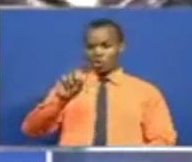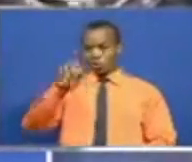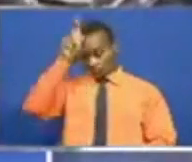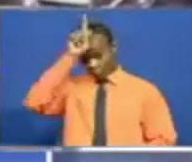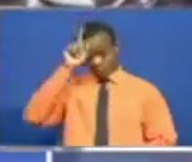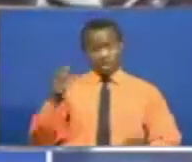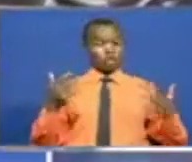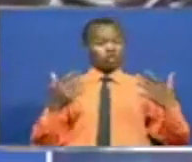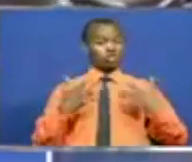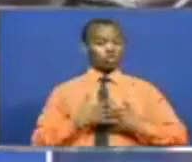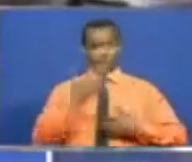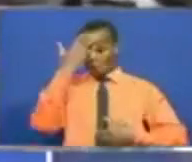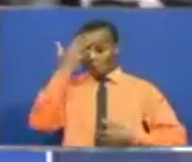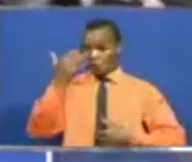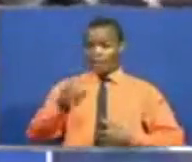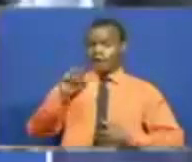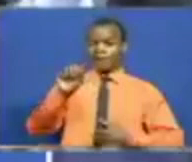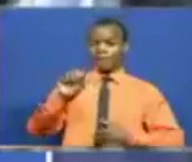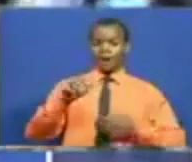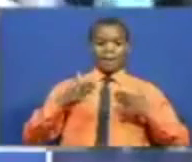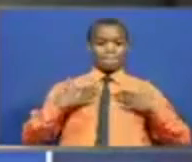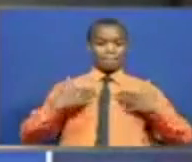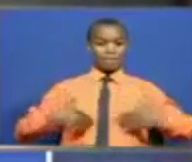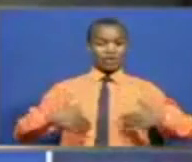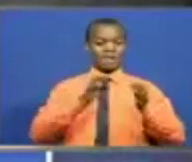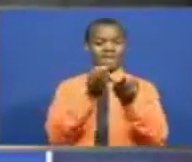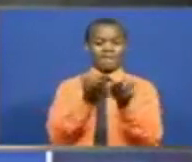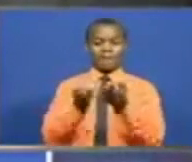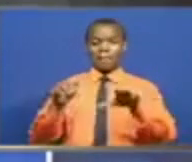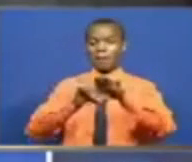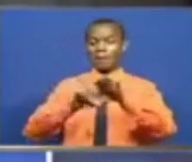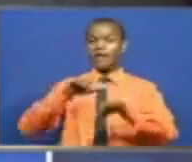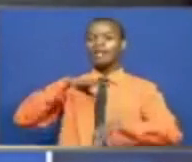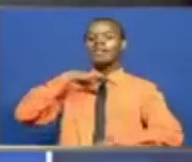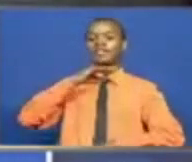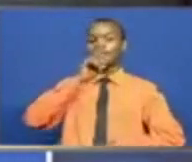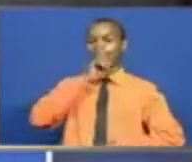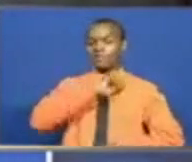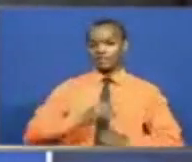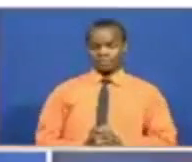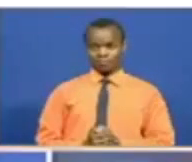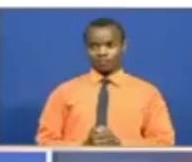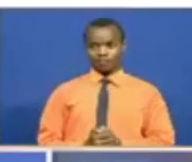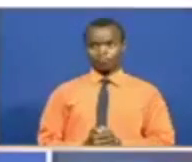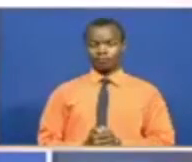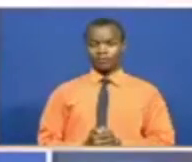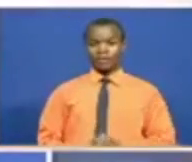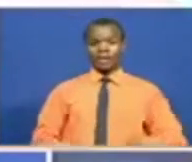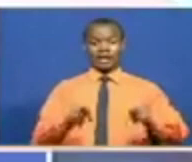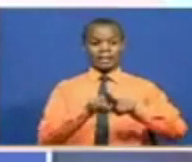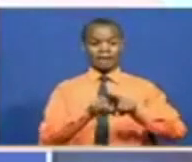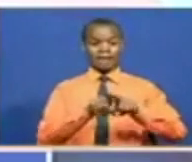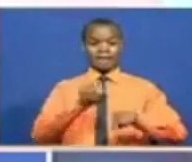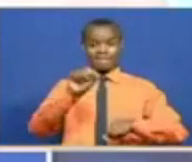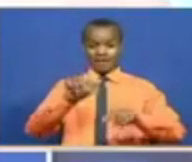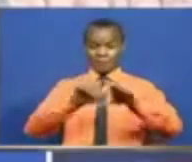The discovery of five bodies of a family in this home killed in cold blood, sending shivers to many. The five, according to neighbors, were murdered